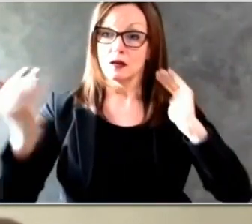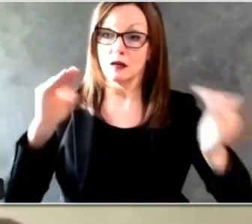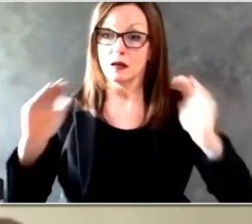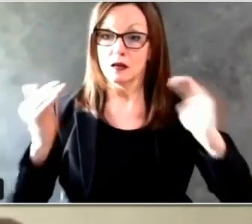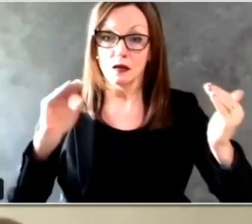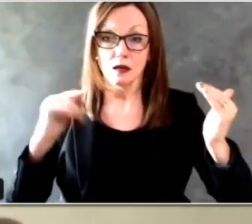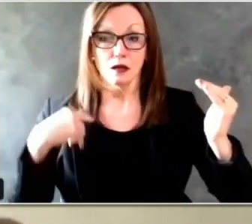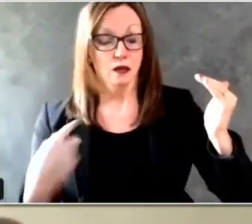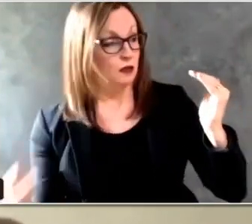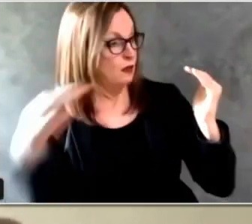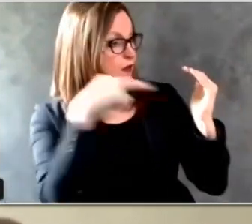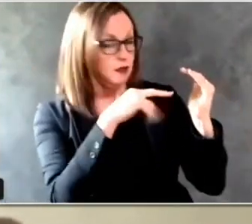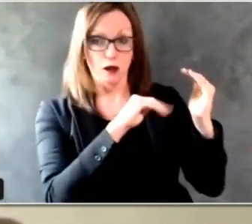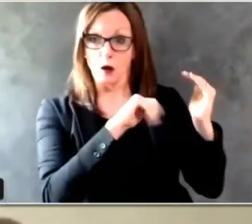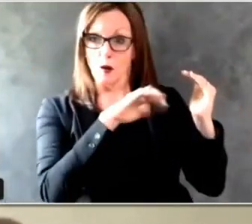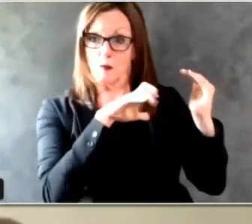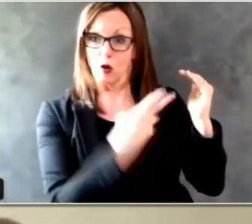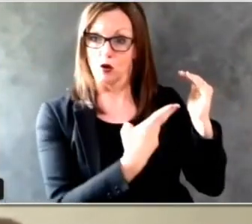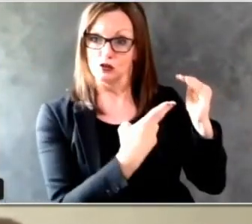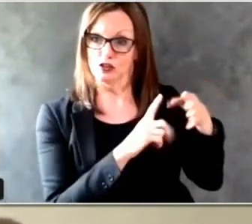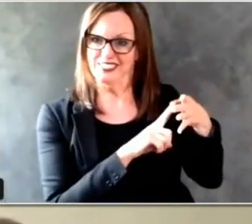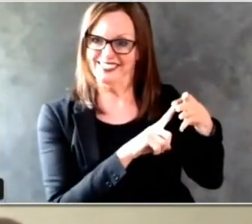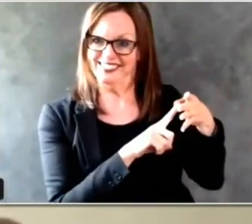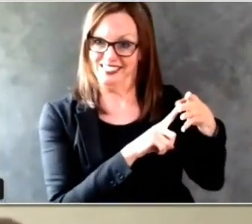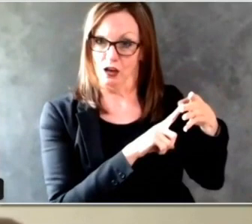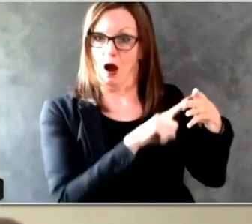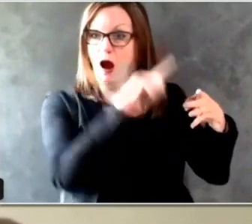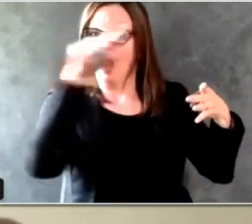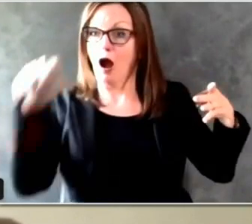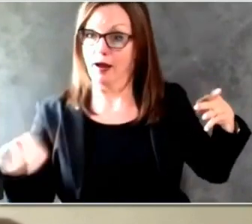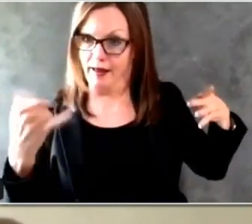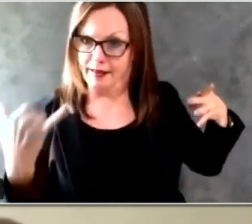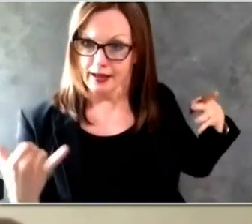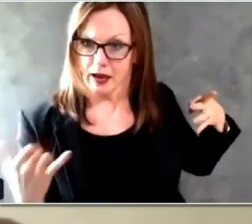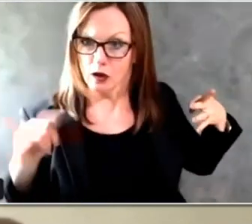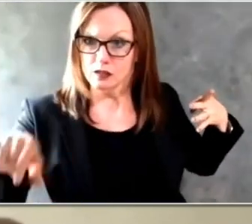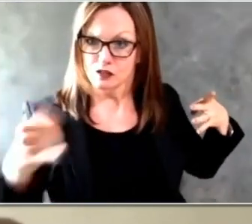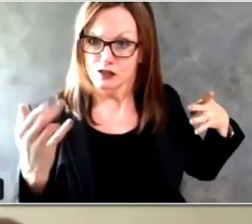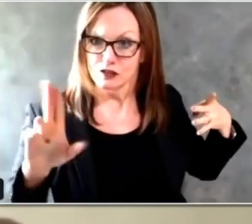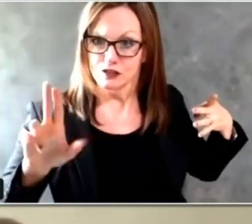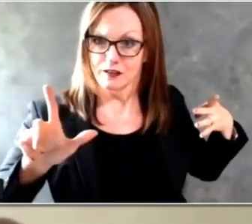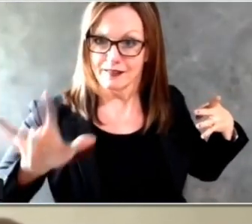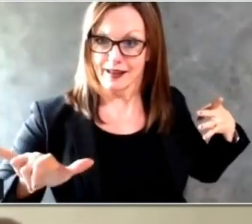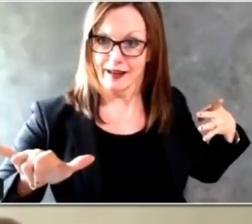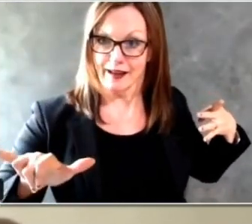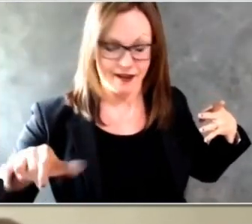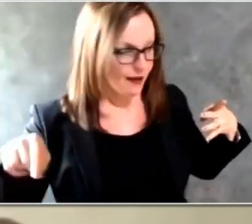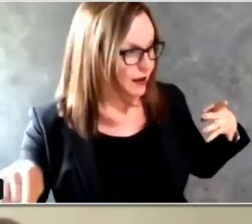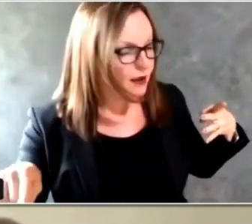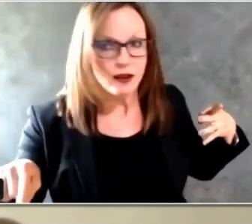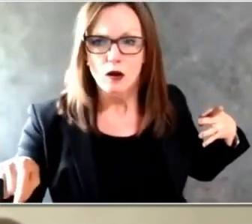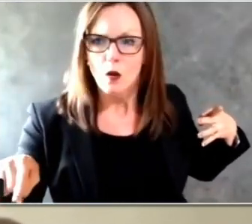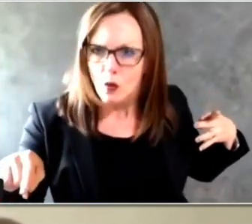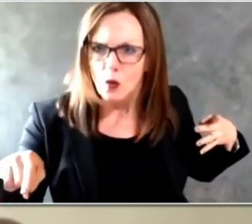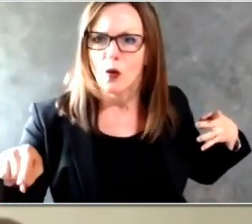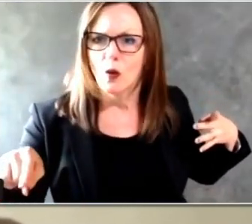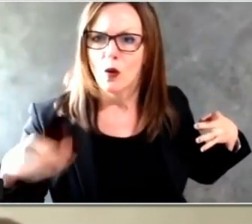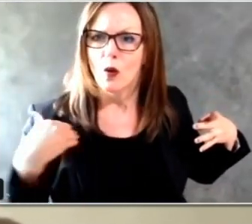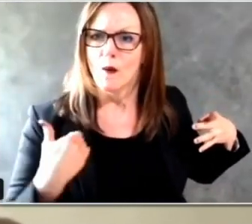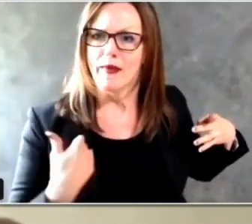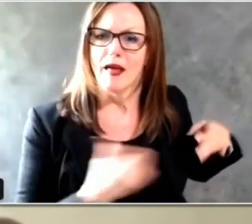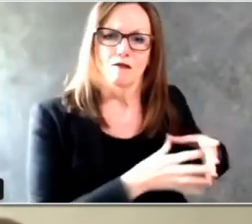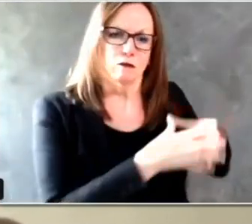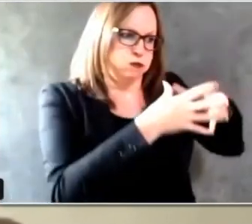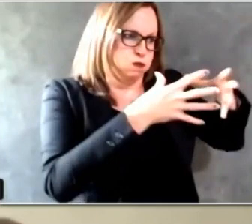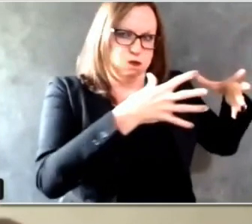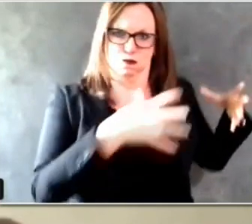ever. And they'll be here to support our state as long as needed. As Wisconsin National Guard citizen soldiers and airmen,